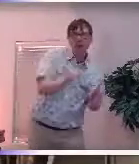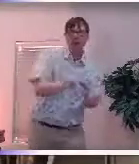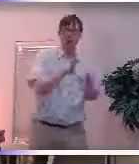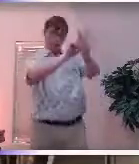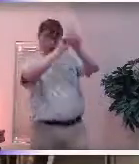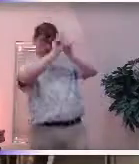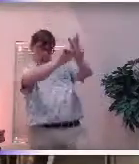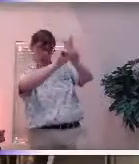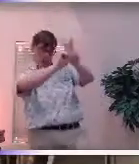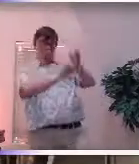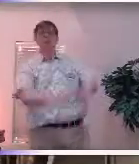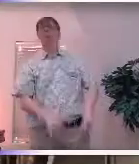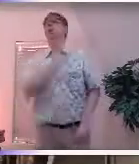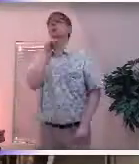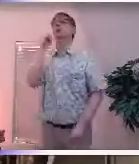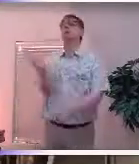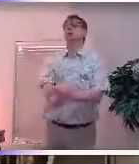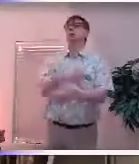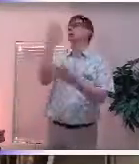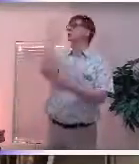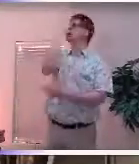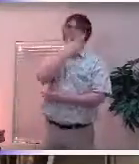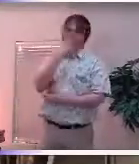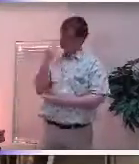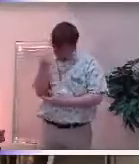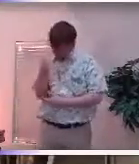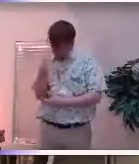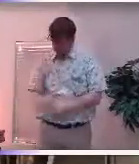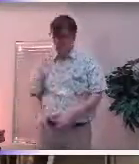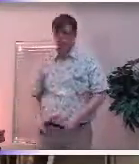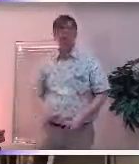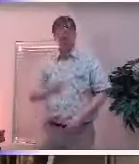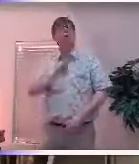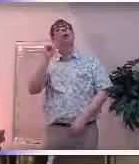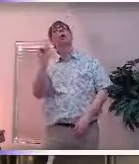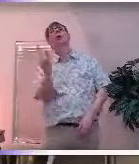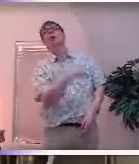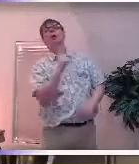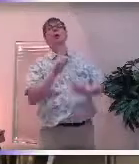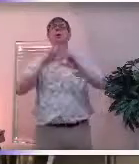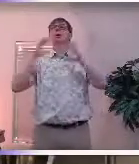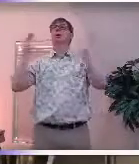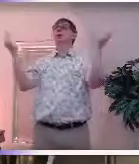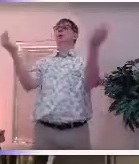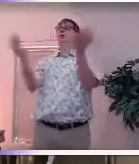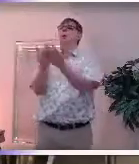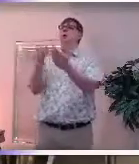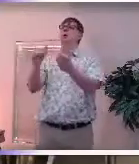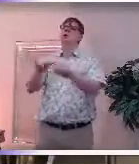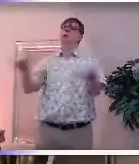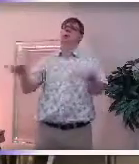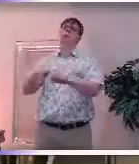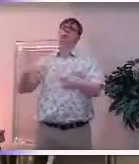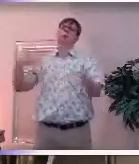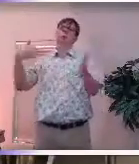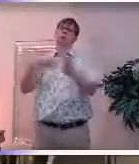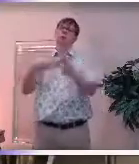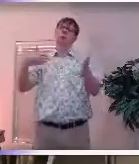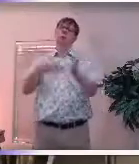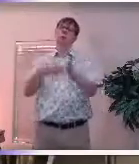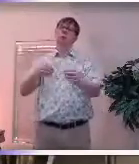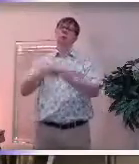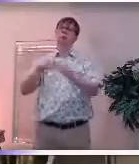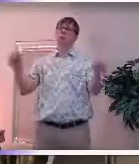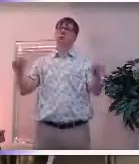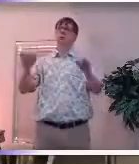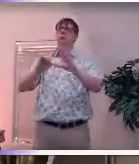danger, where to sleep, and they only as a group could get to about 100 in